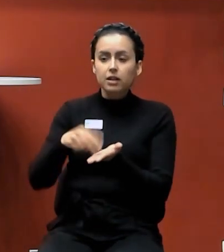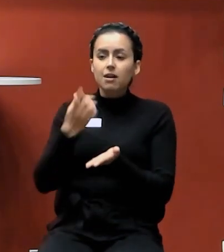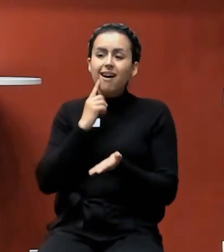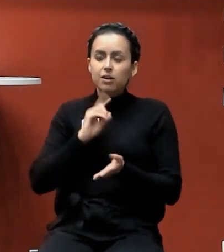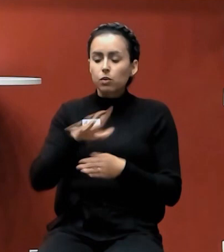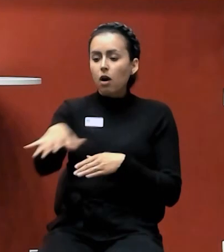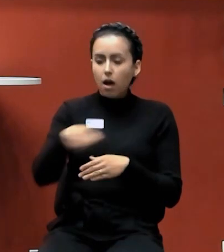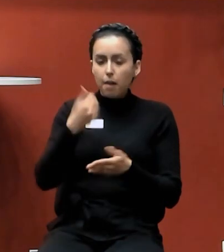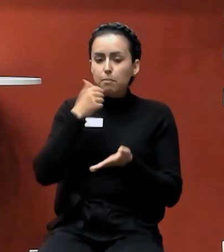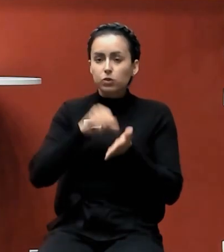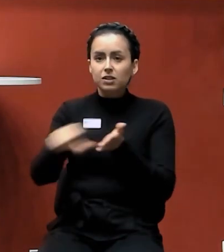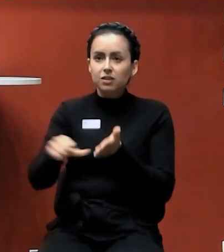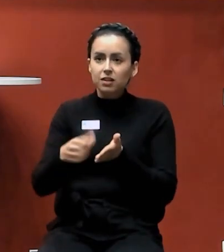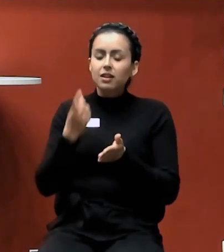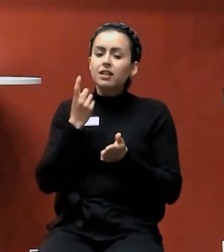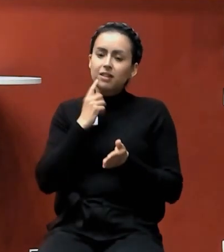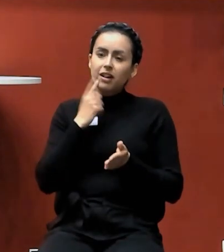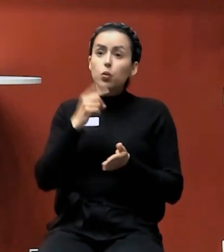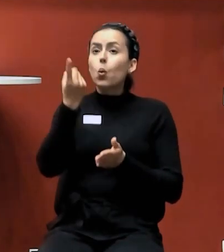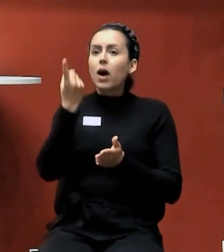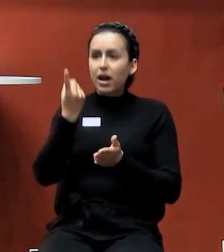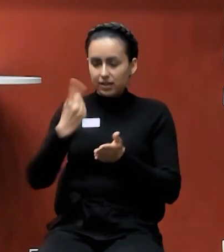always touch each piece of mail only once.